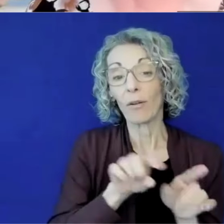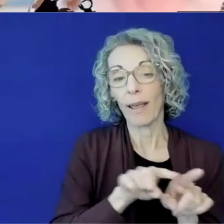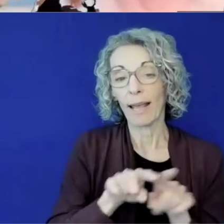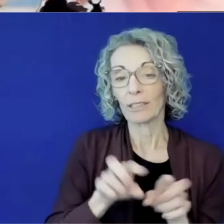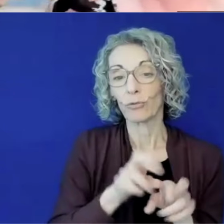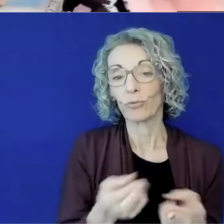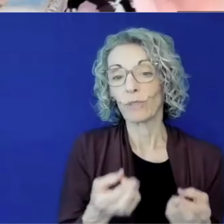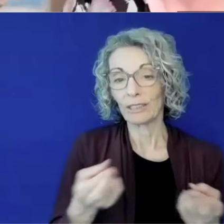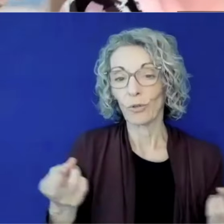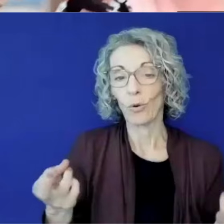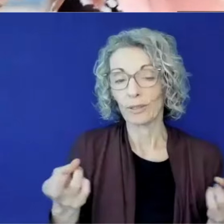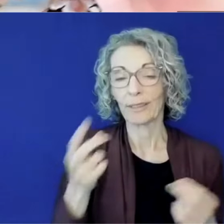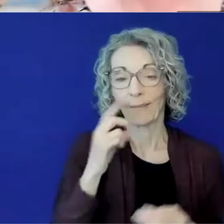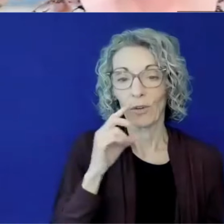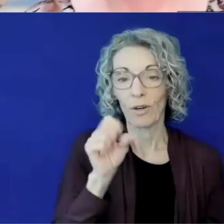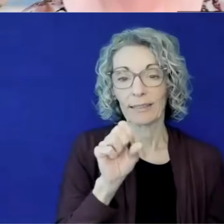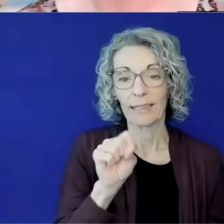for SSI.